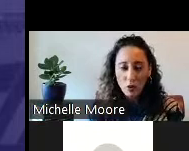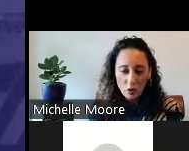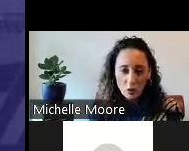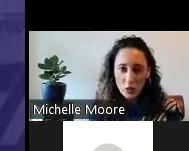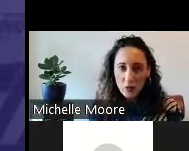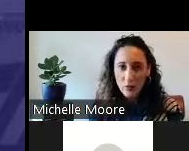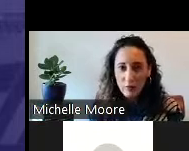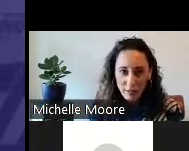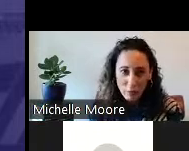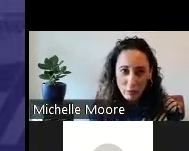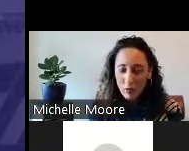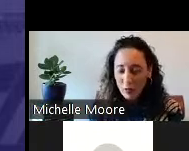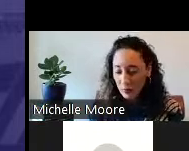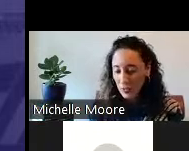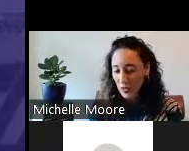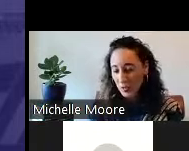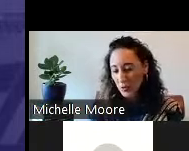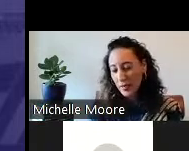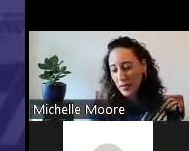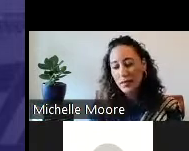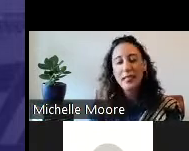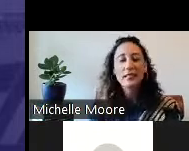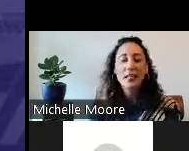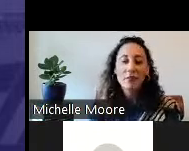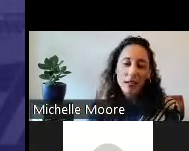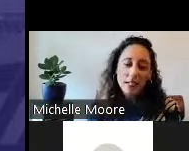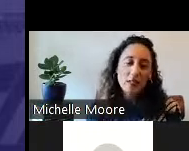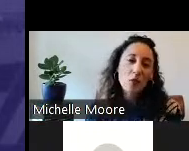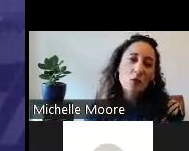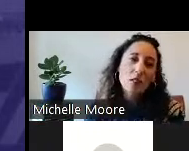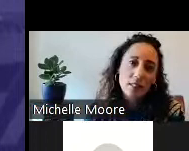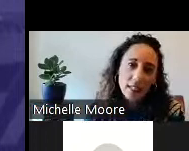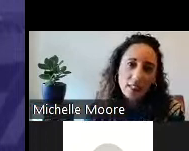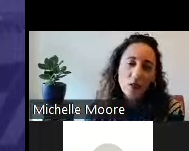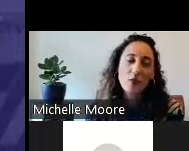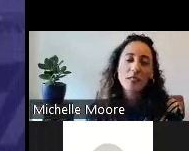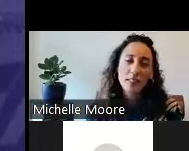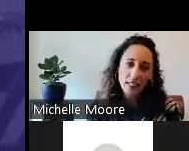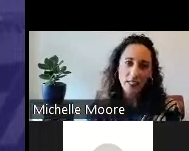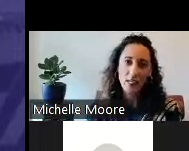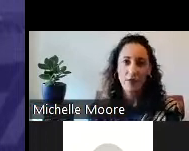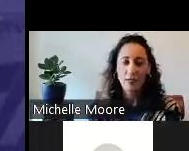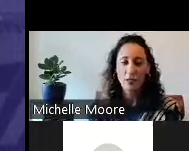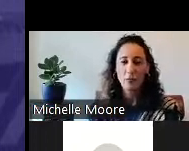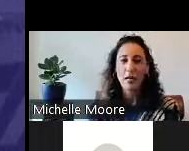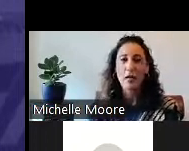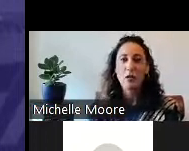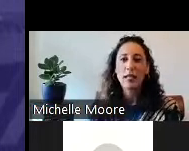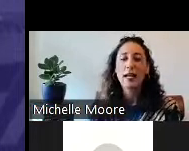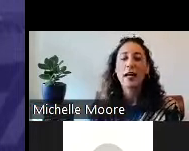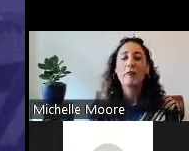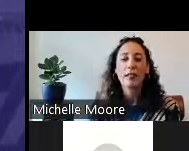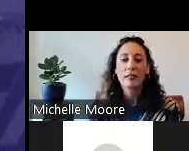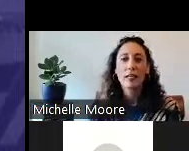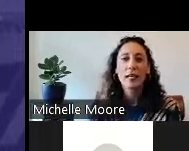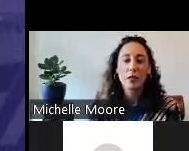on YouTube. So a very warm welcome to you. This event is called the State of the Sector event. So we are looking